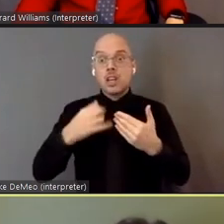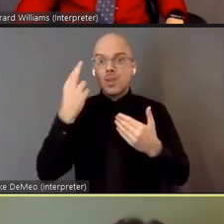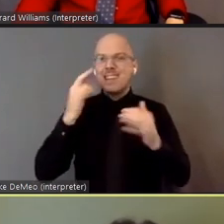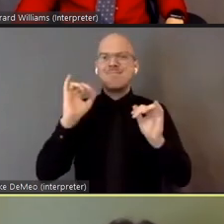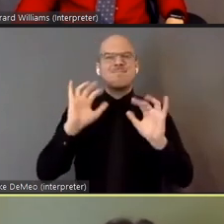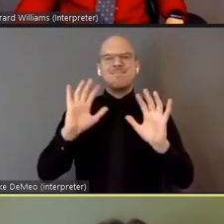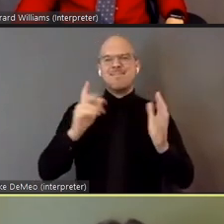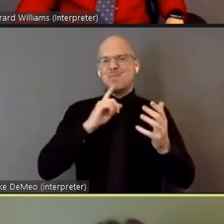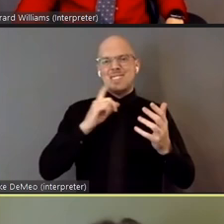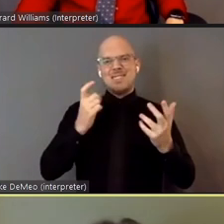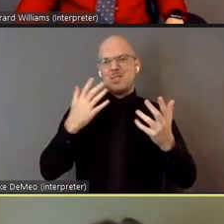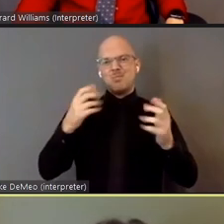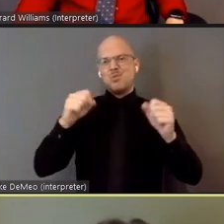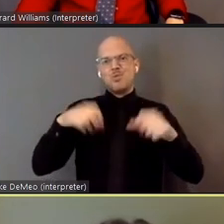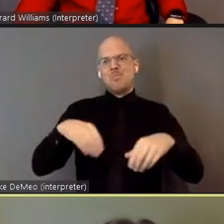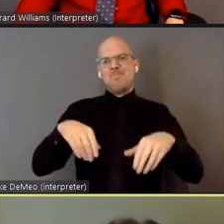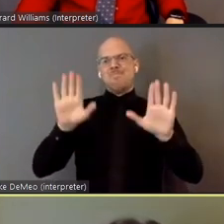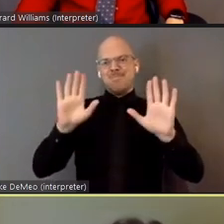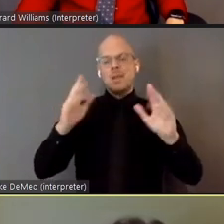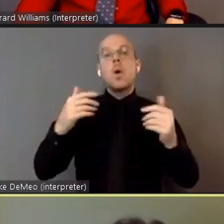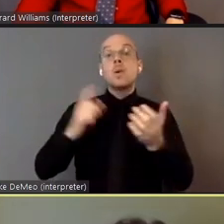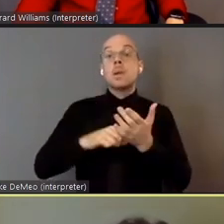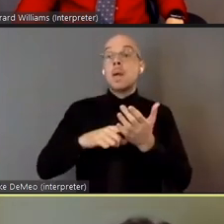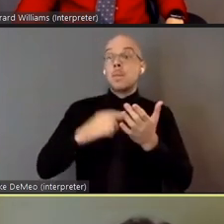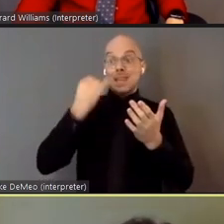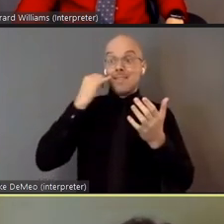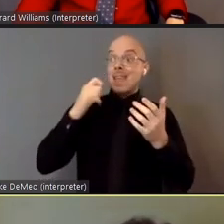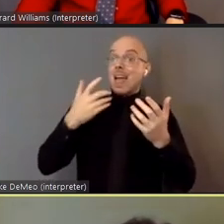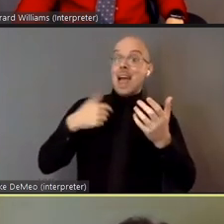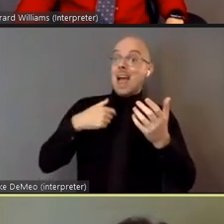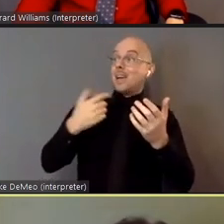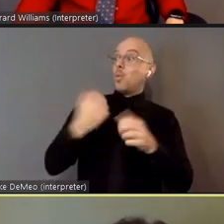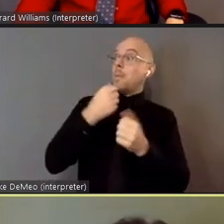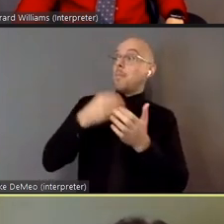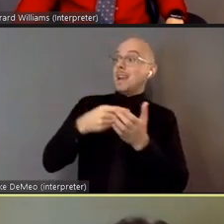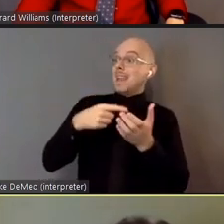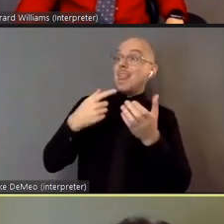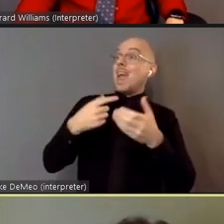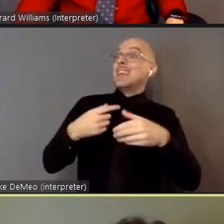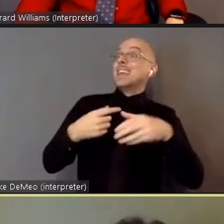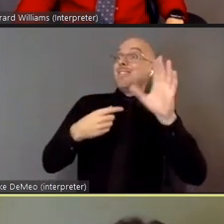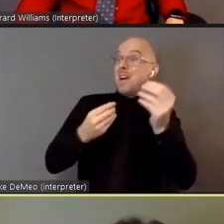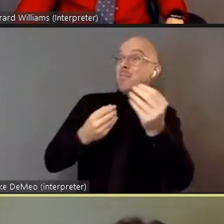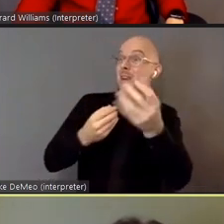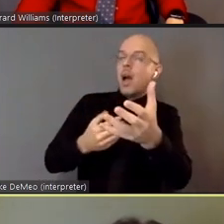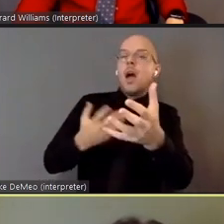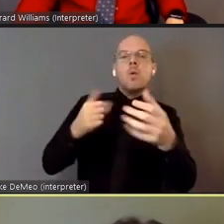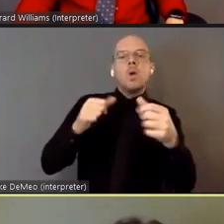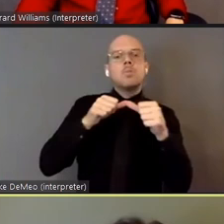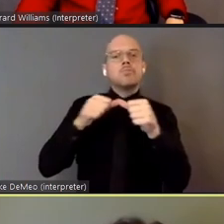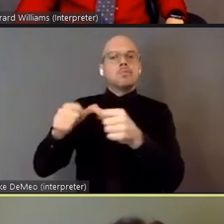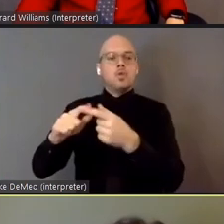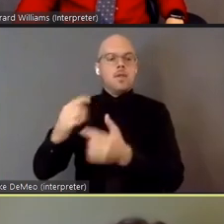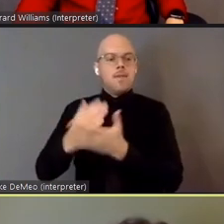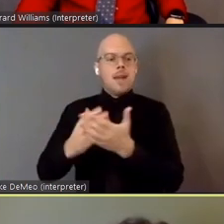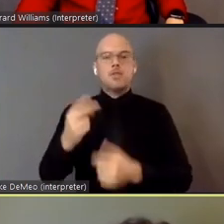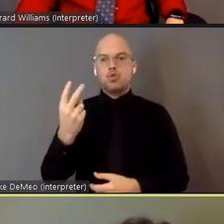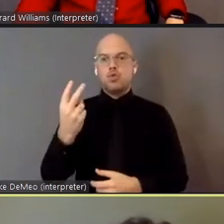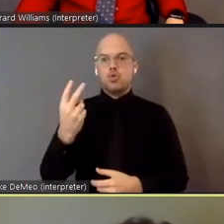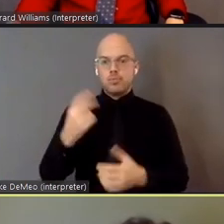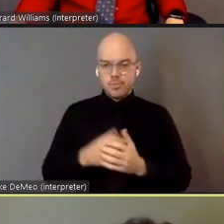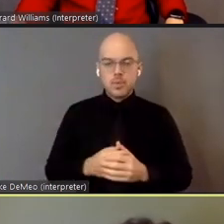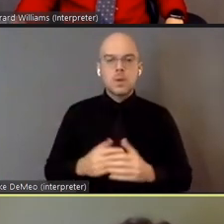ahead and set up, they will just wash into phase 2. And then we've proposed the 5G fund for rural